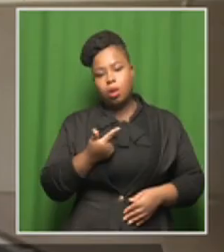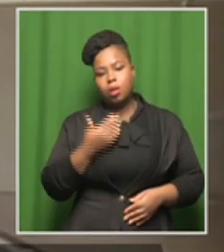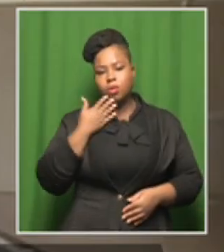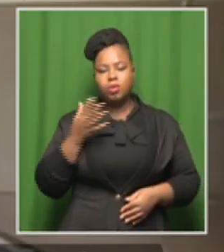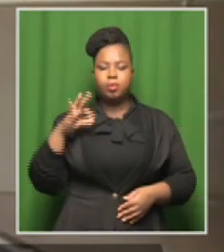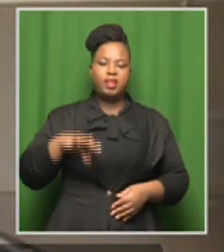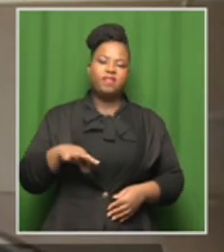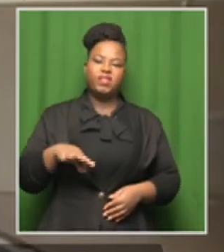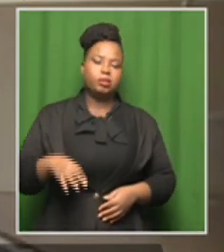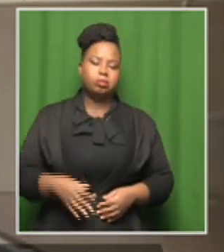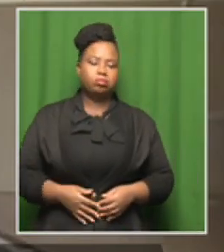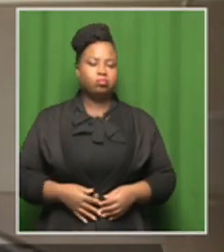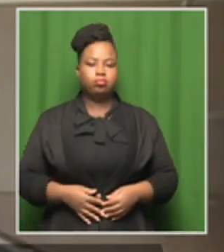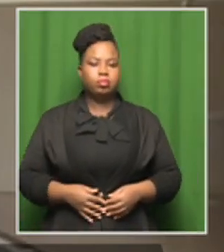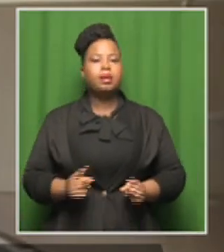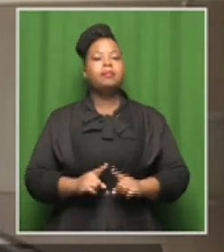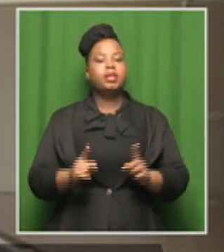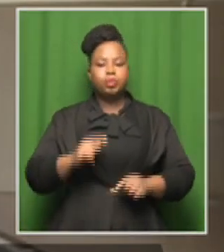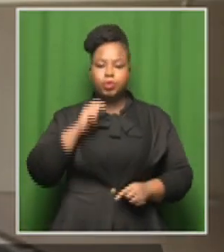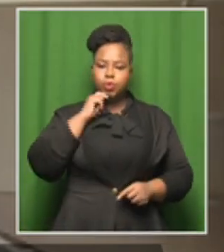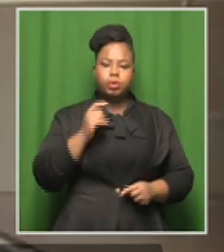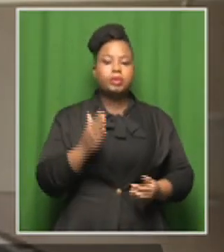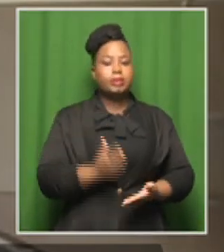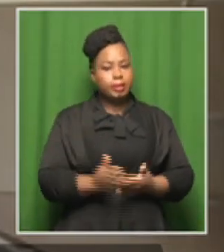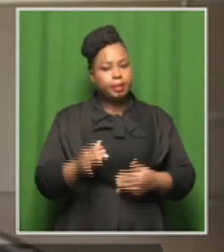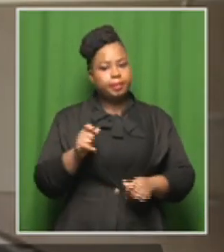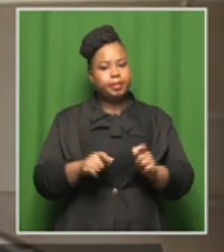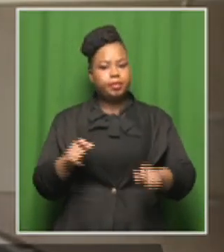the warning labels, but definitely there are people